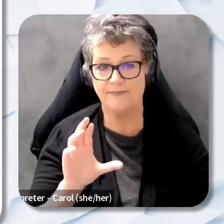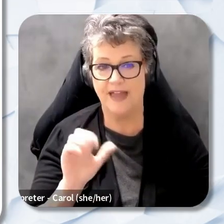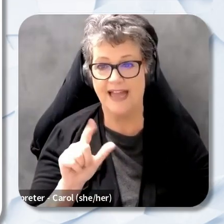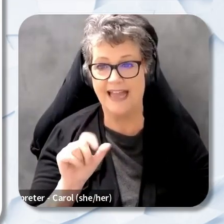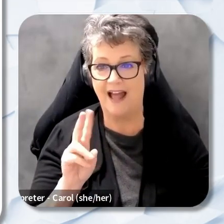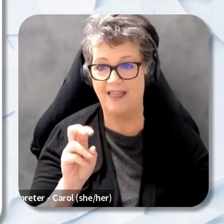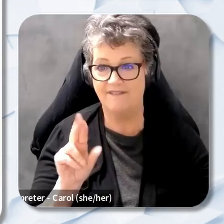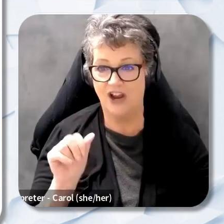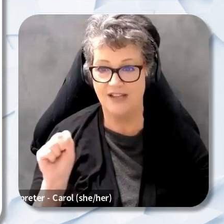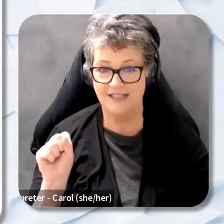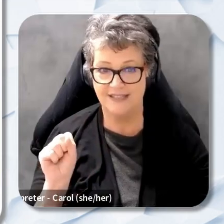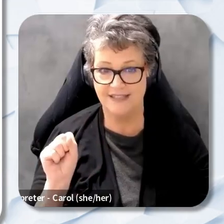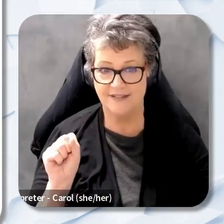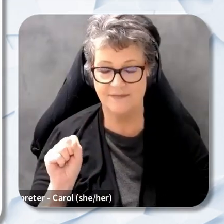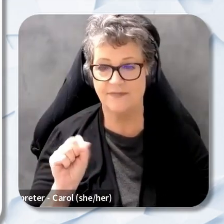Amador,